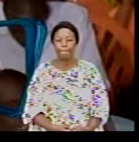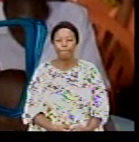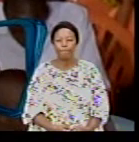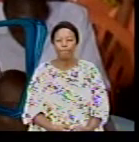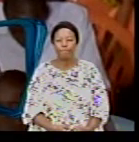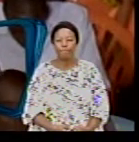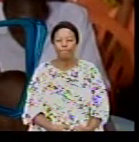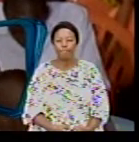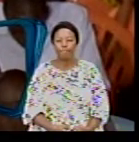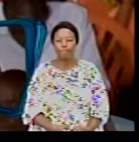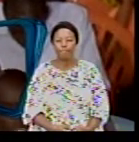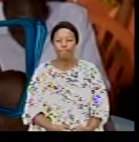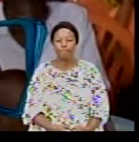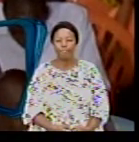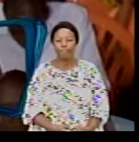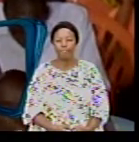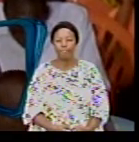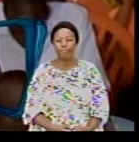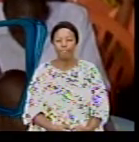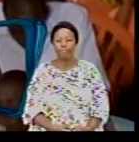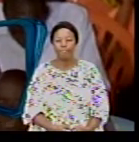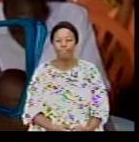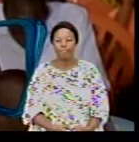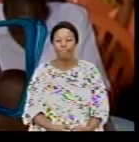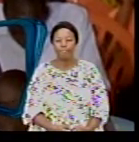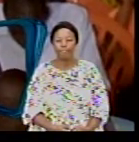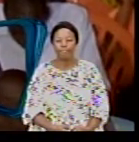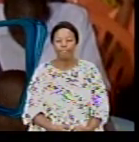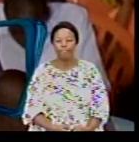To those of you listening on the radio,